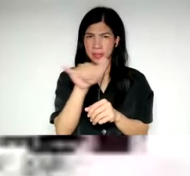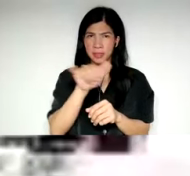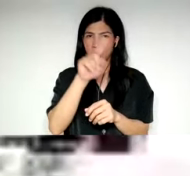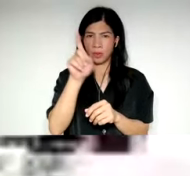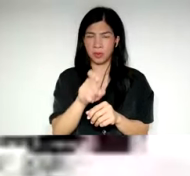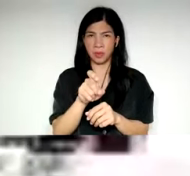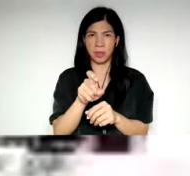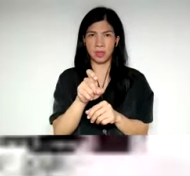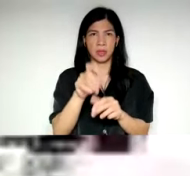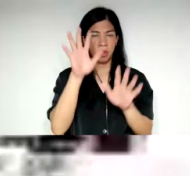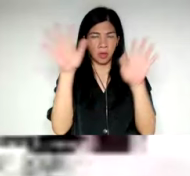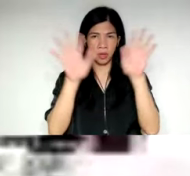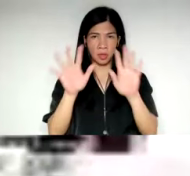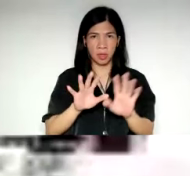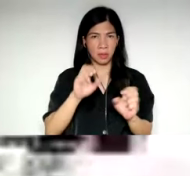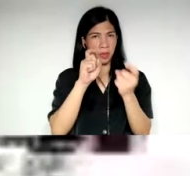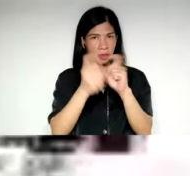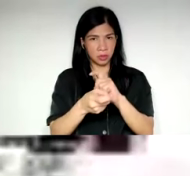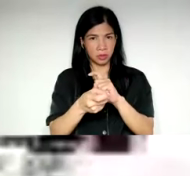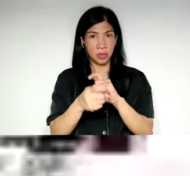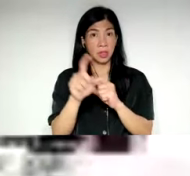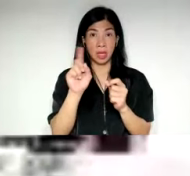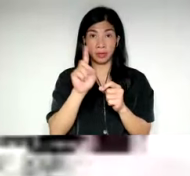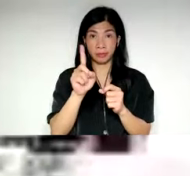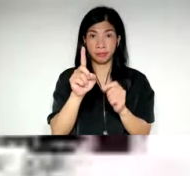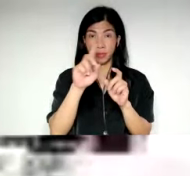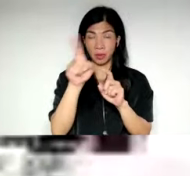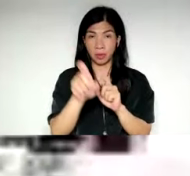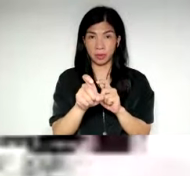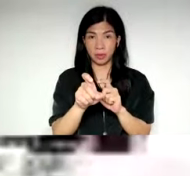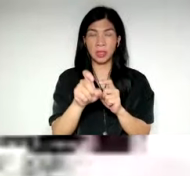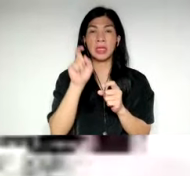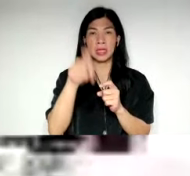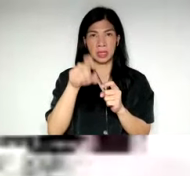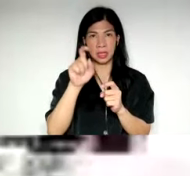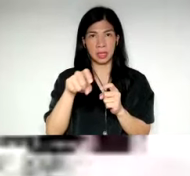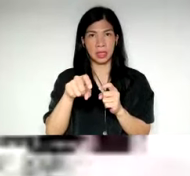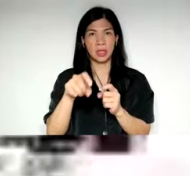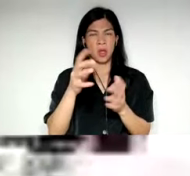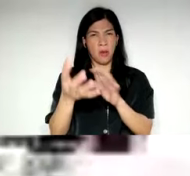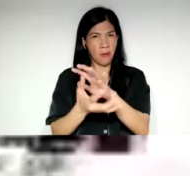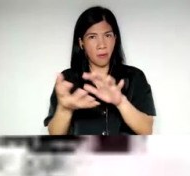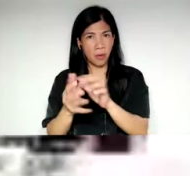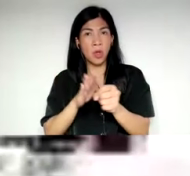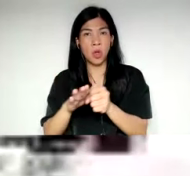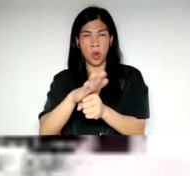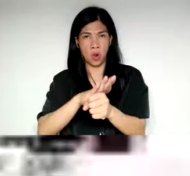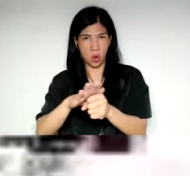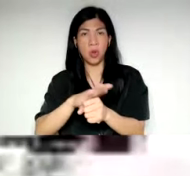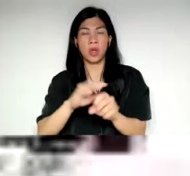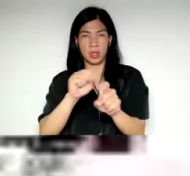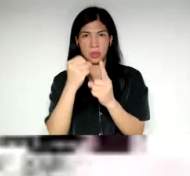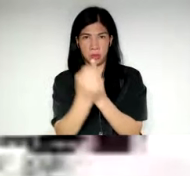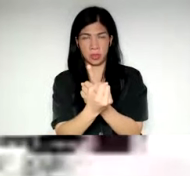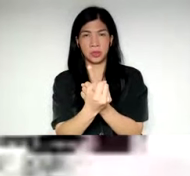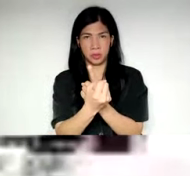science and find many parallels. One is the need to deal with the complexity of a local situations, which can be